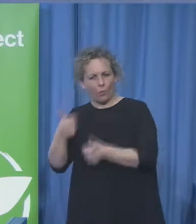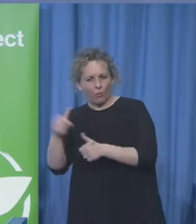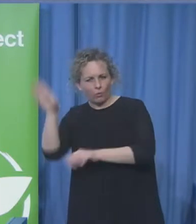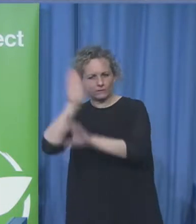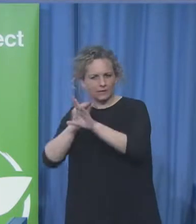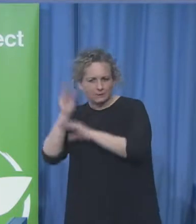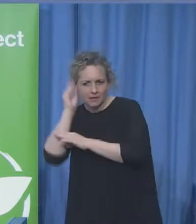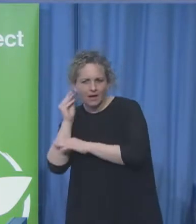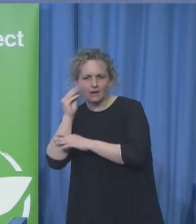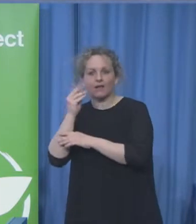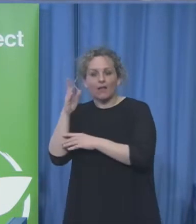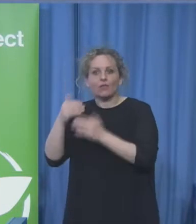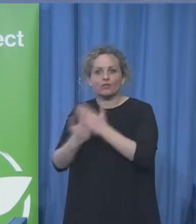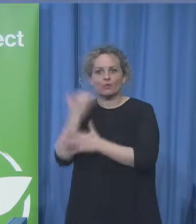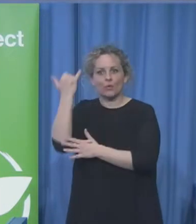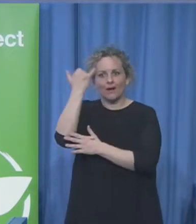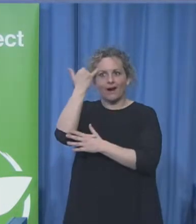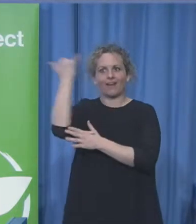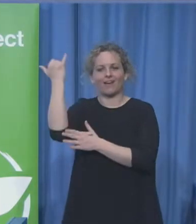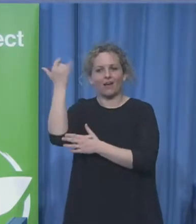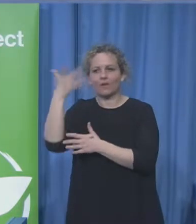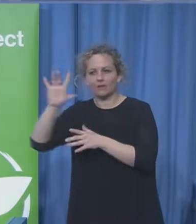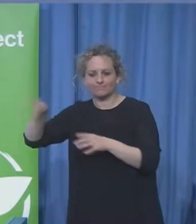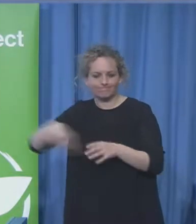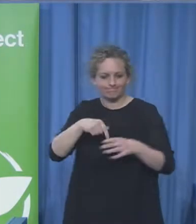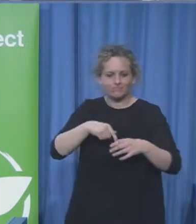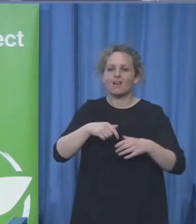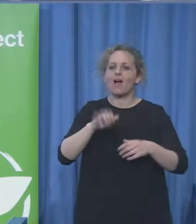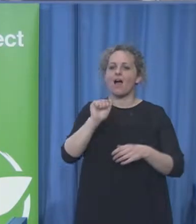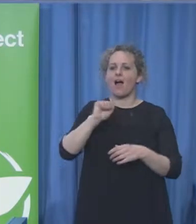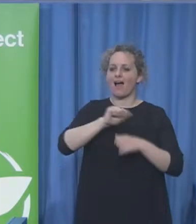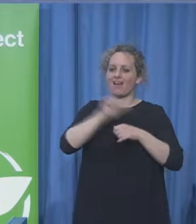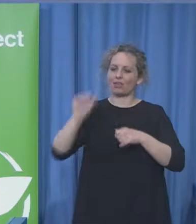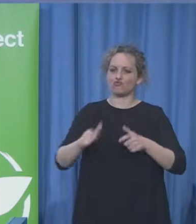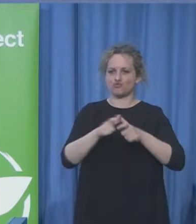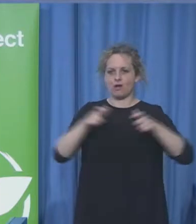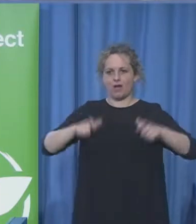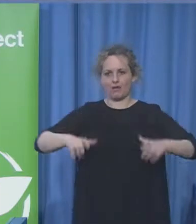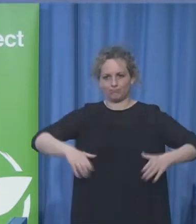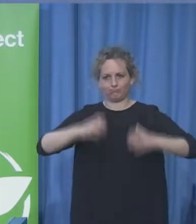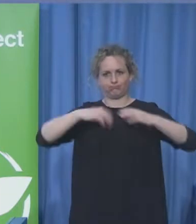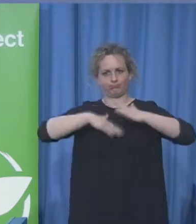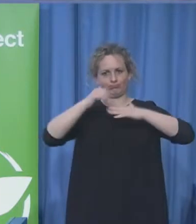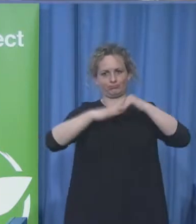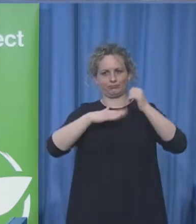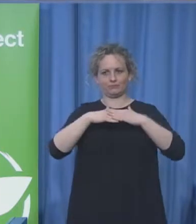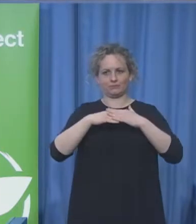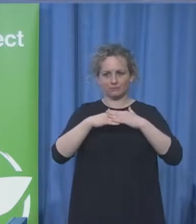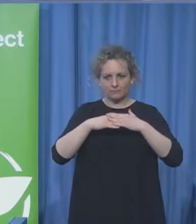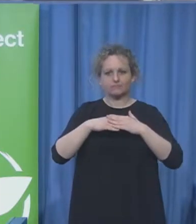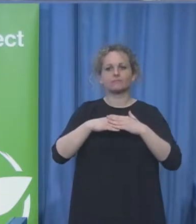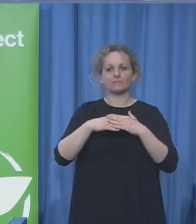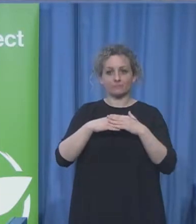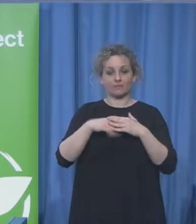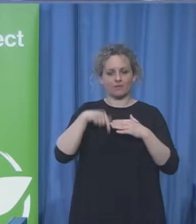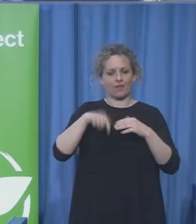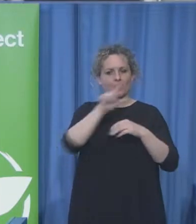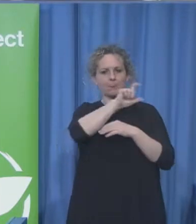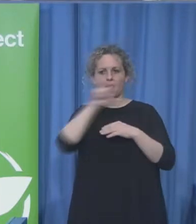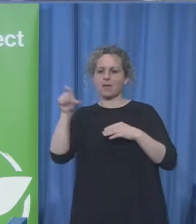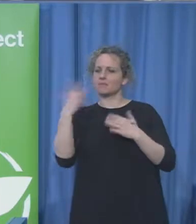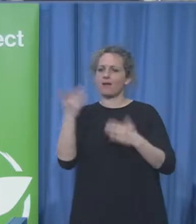and today South America for All, because we're expanding to other countries. And I would like to show you a short video so you